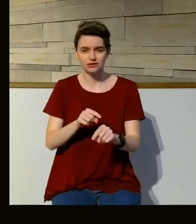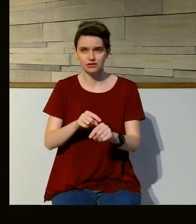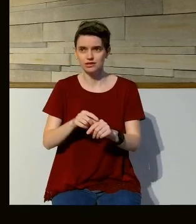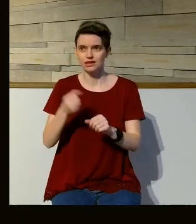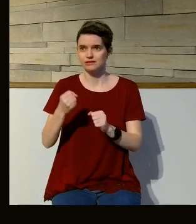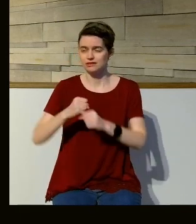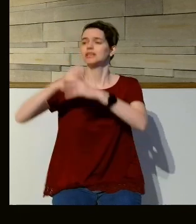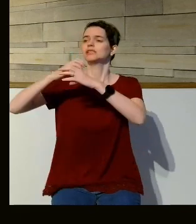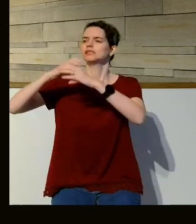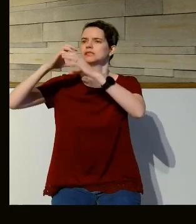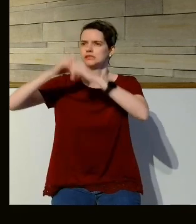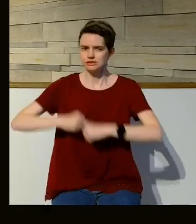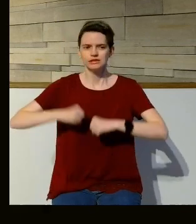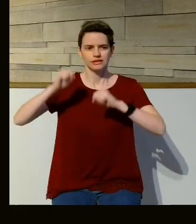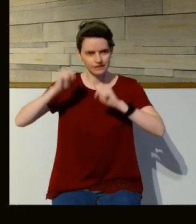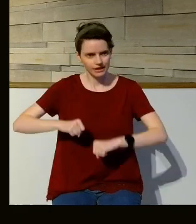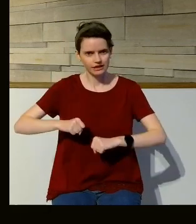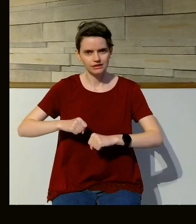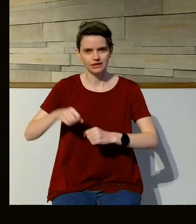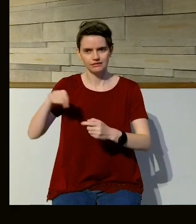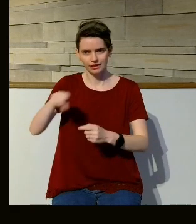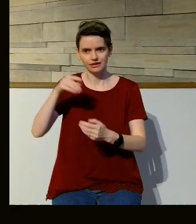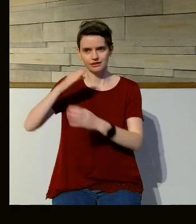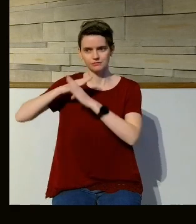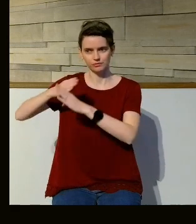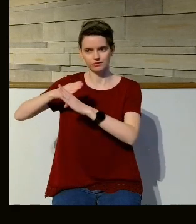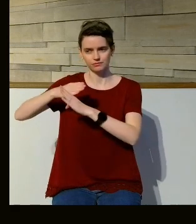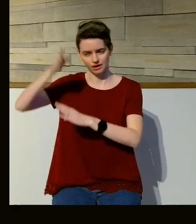that you encounter that is hindering someone from coming to the knowledge of God.